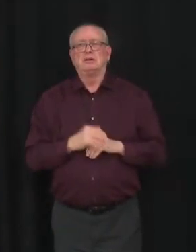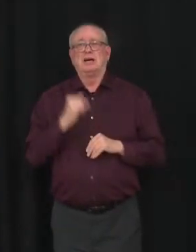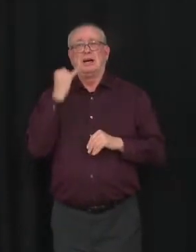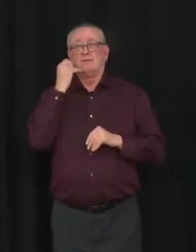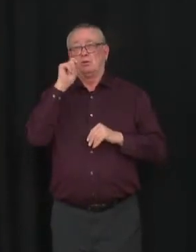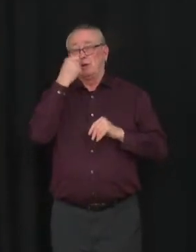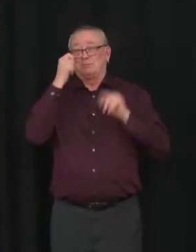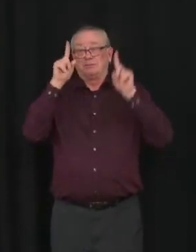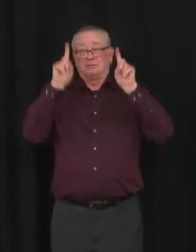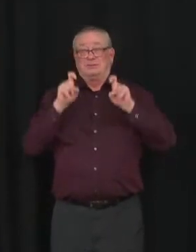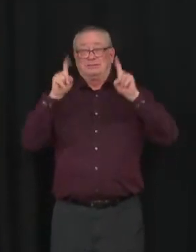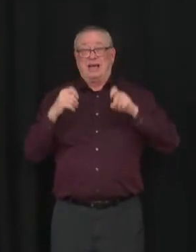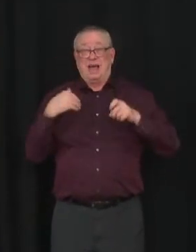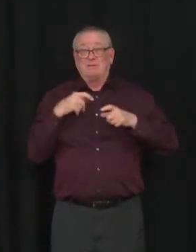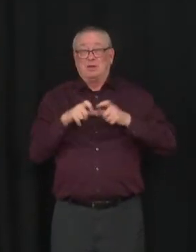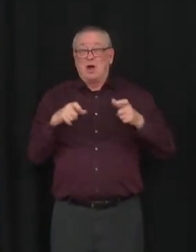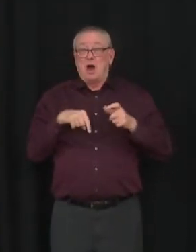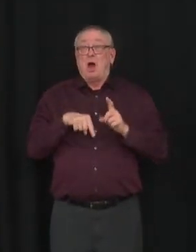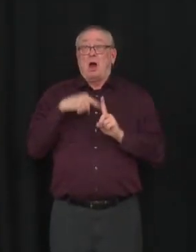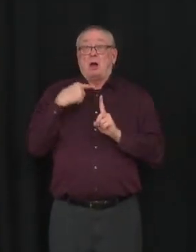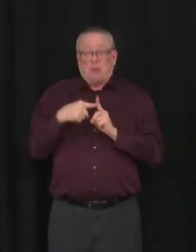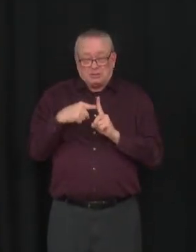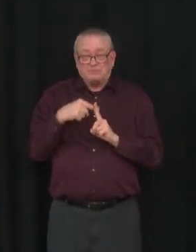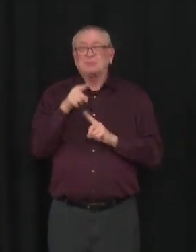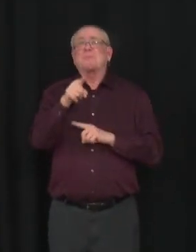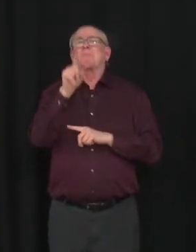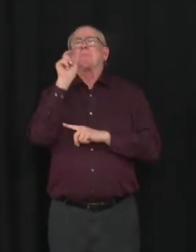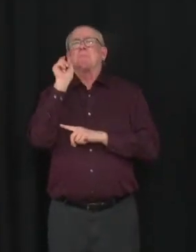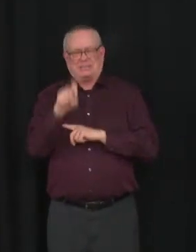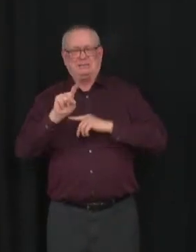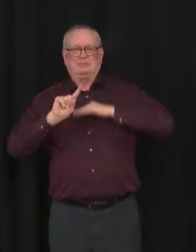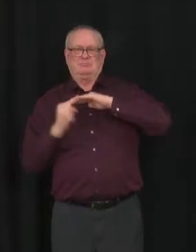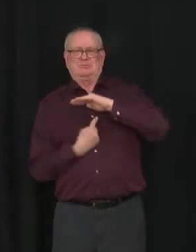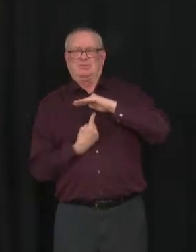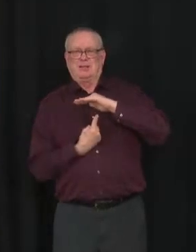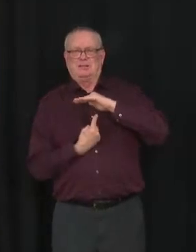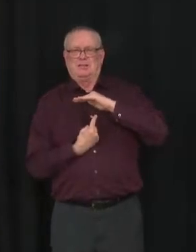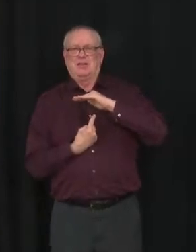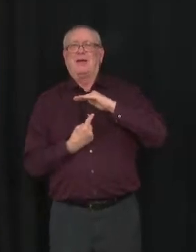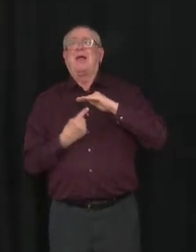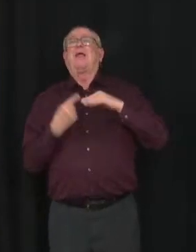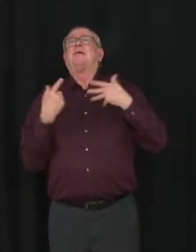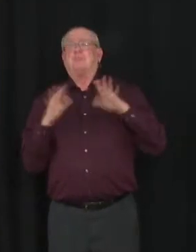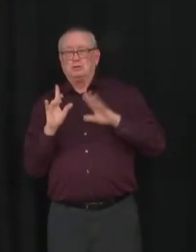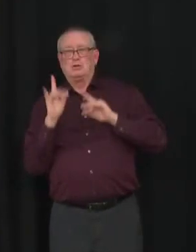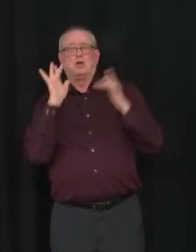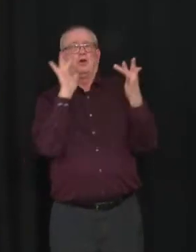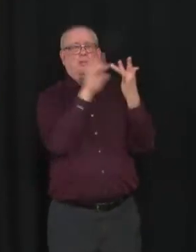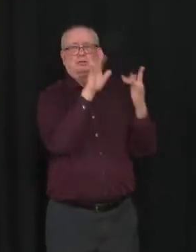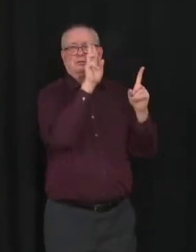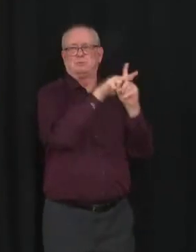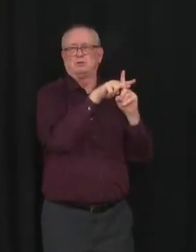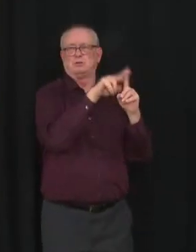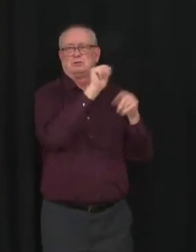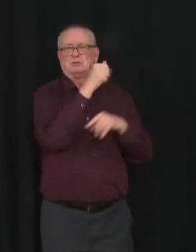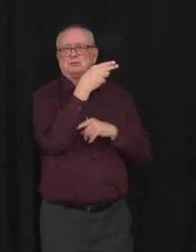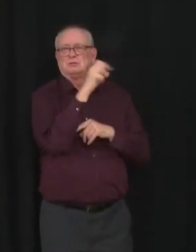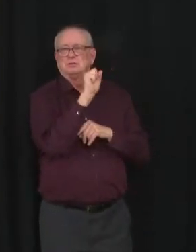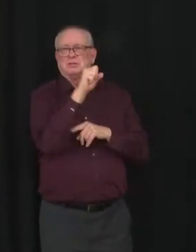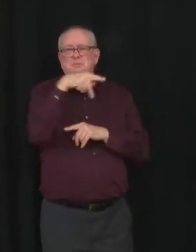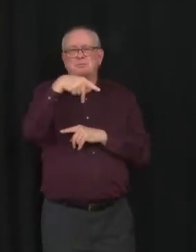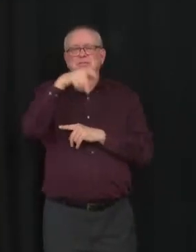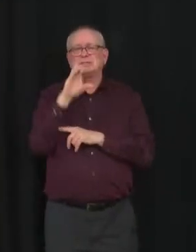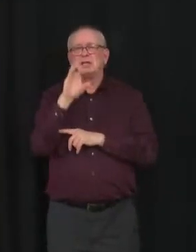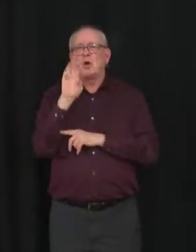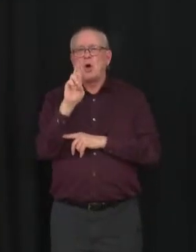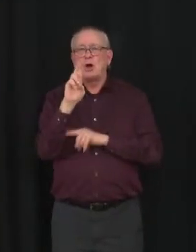must isolate. And we ask that you book a PCR test through AHS right away to confirm the result. A